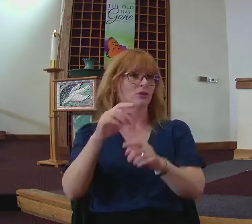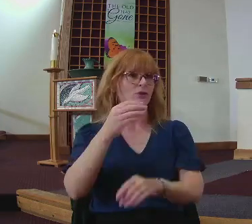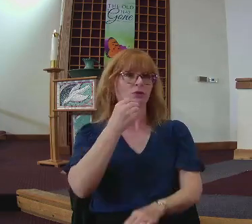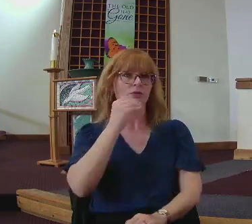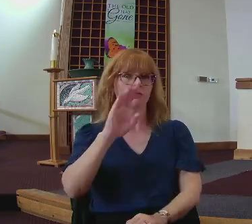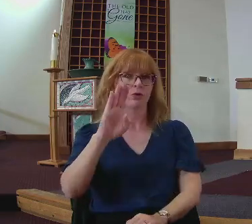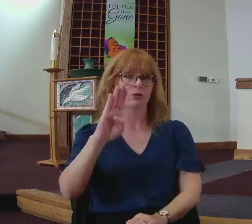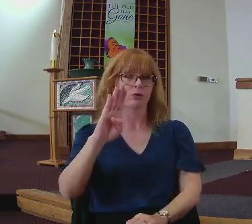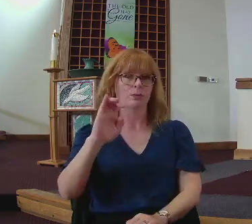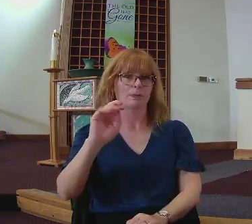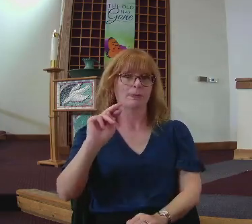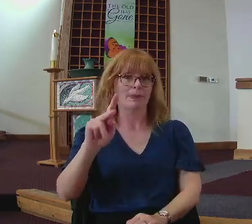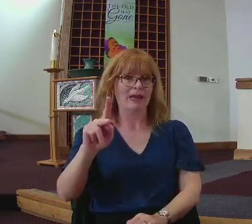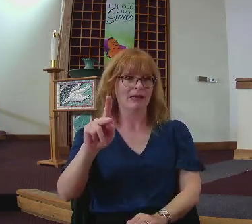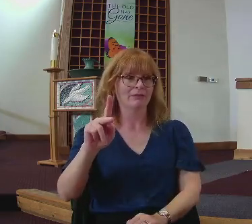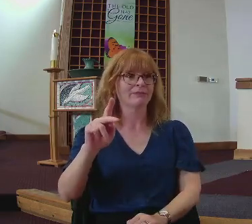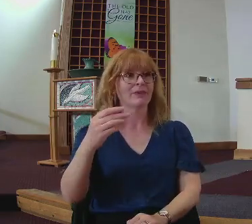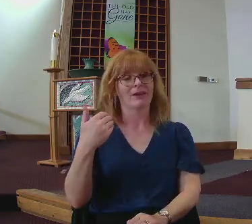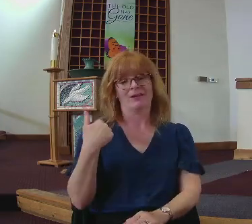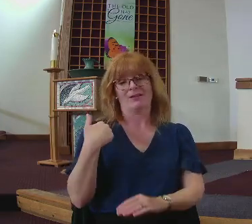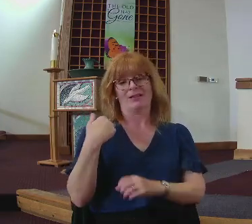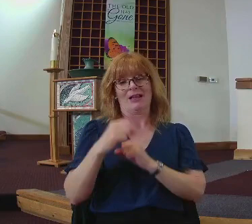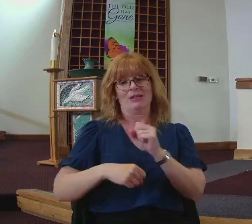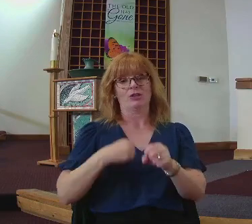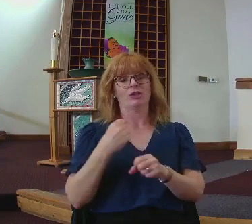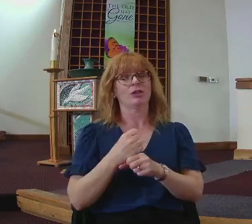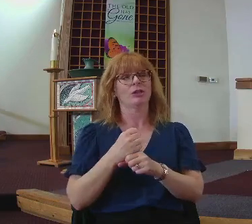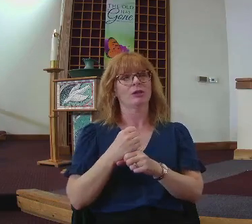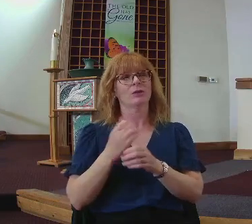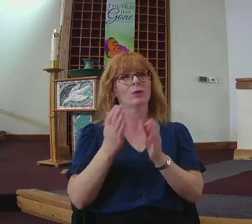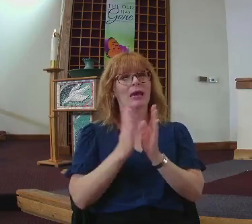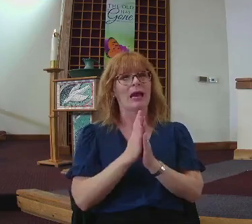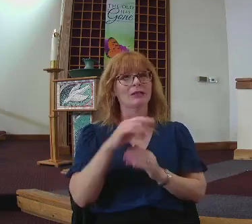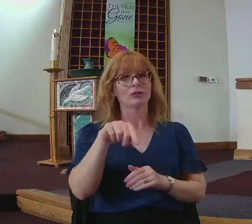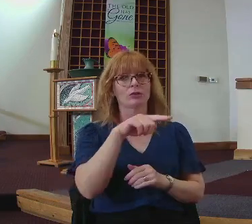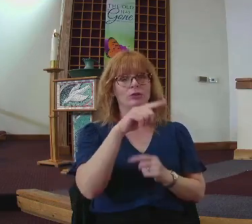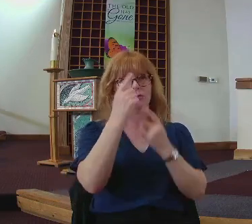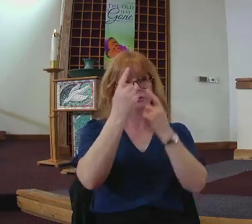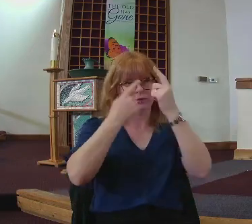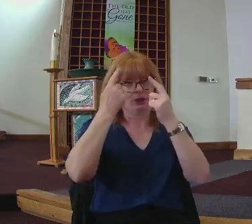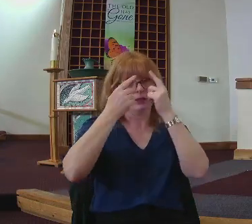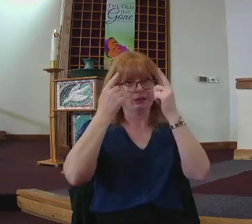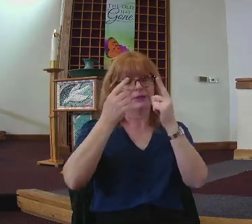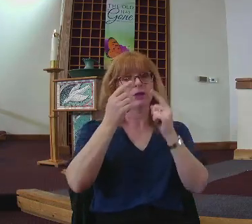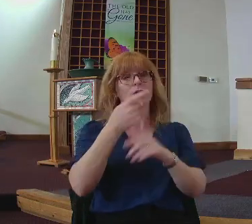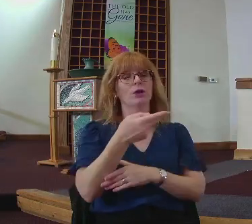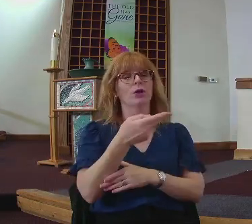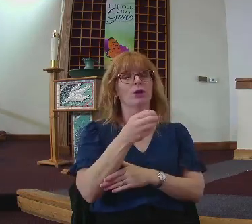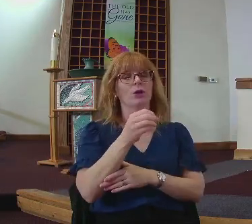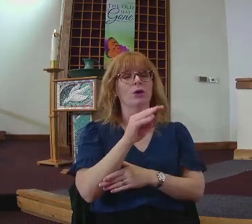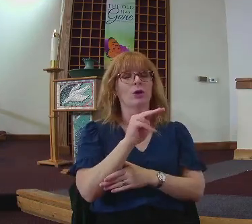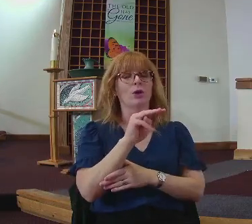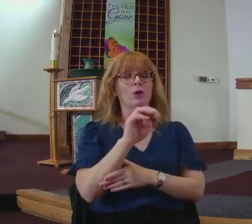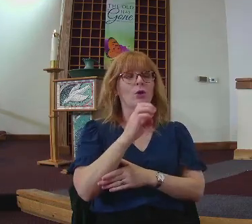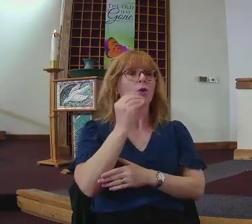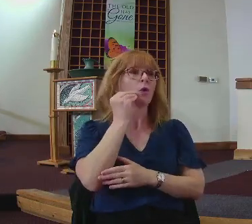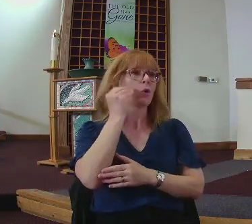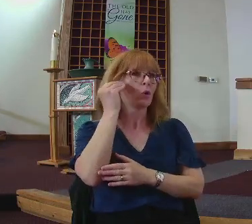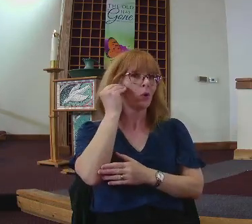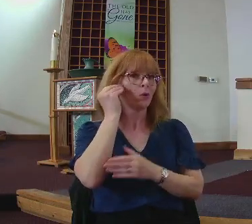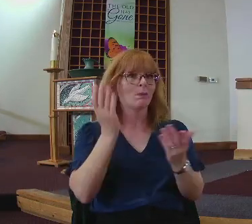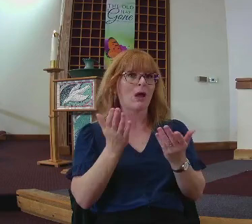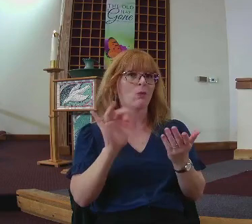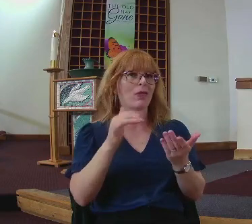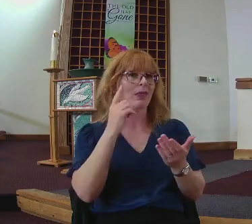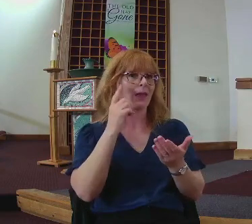This last year, we asked you to think about home and what home means to us and what home might mean to someone who does